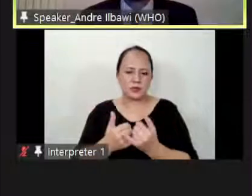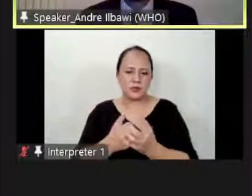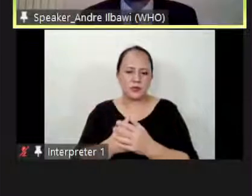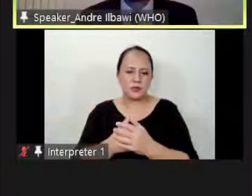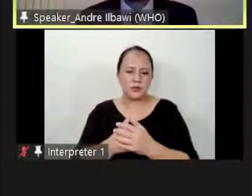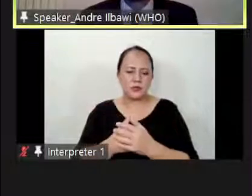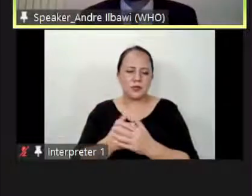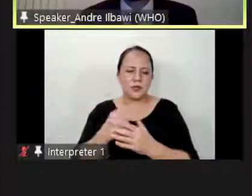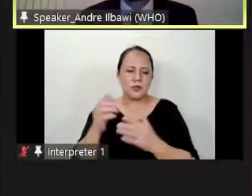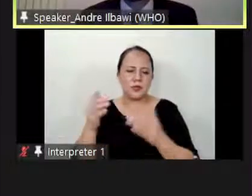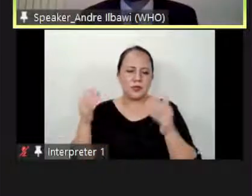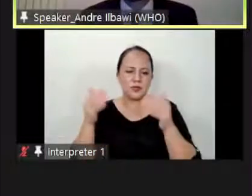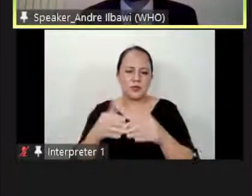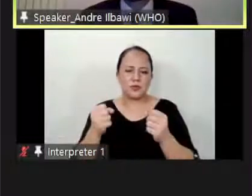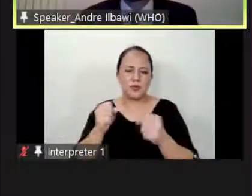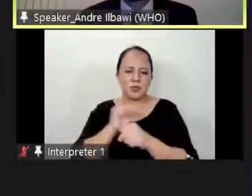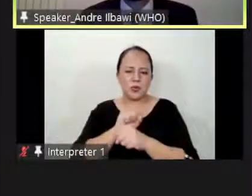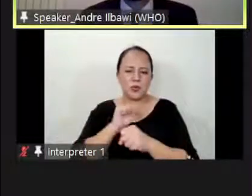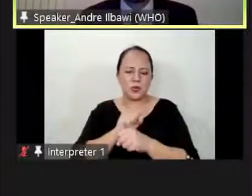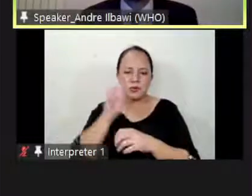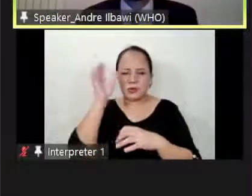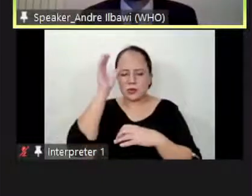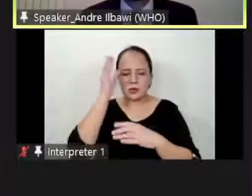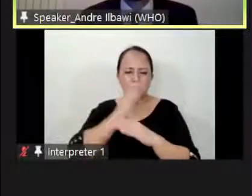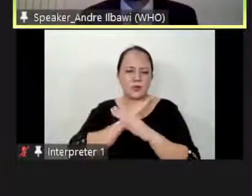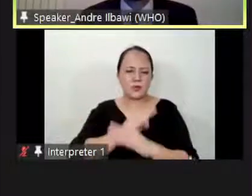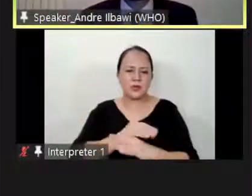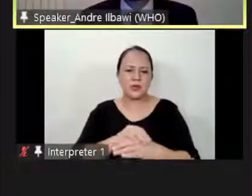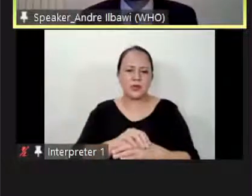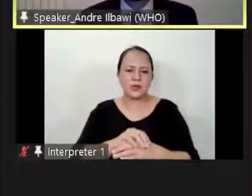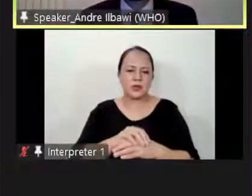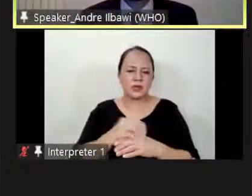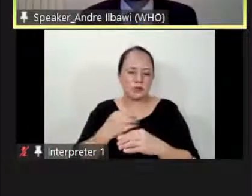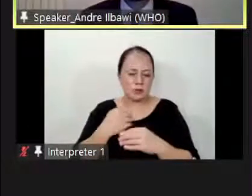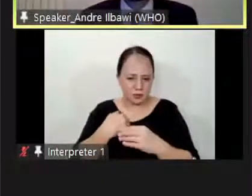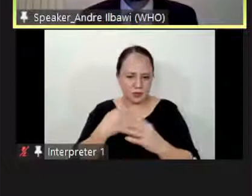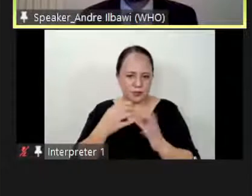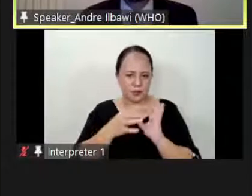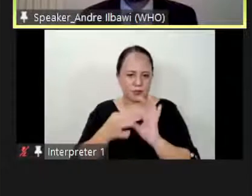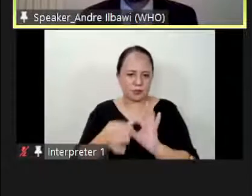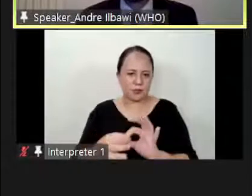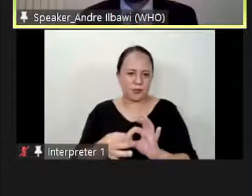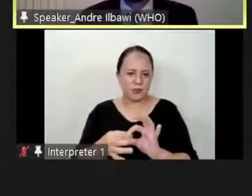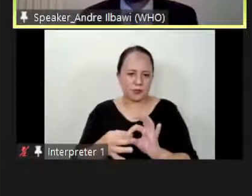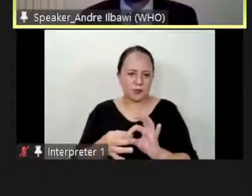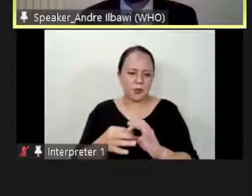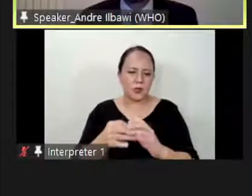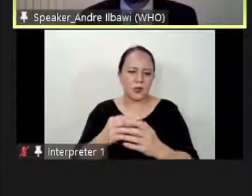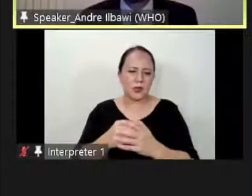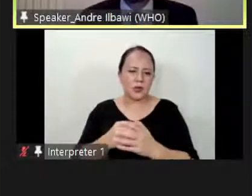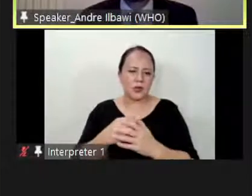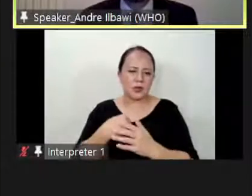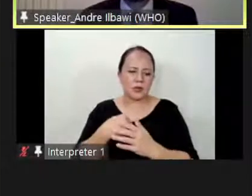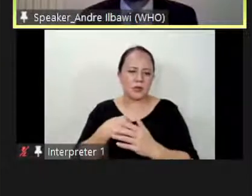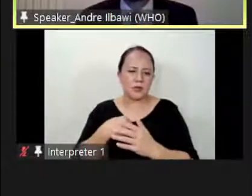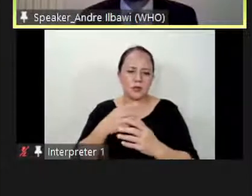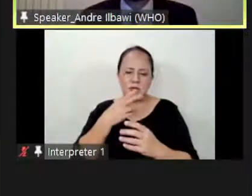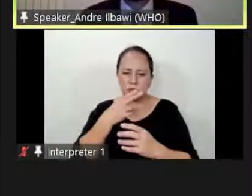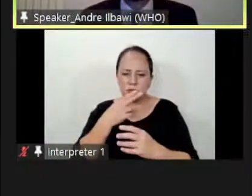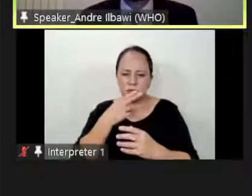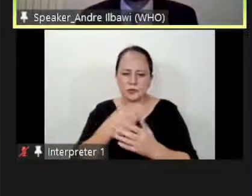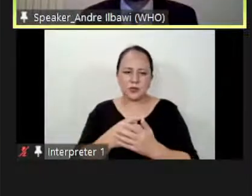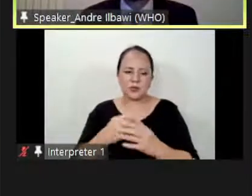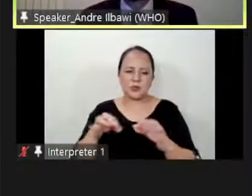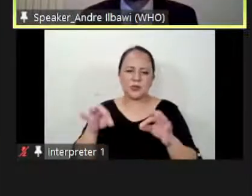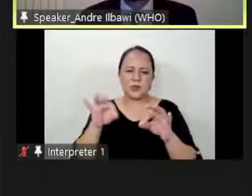course, we focus a lot of our work on cancer prevention, on risk factors that are related to all NCDs, the primary one being tobacco, contributing